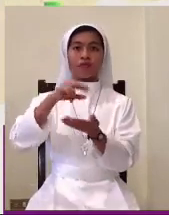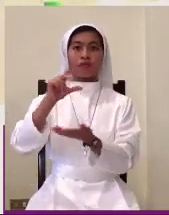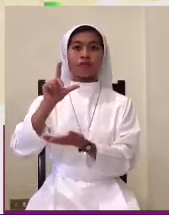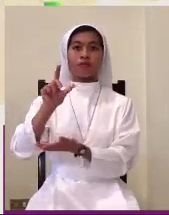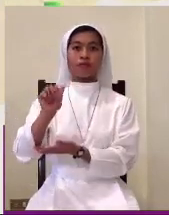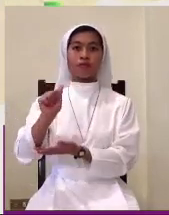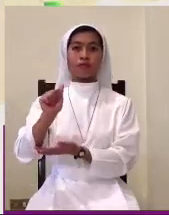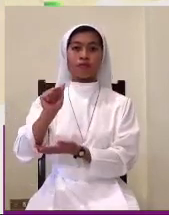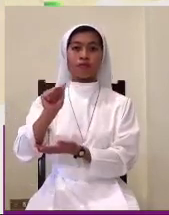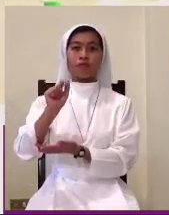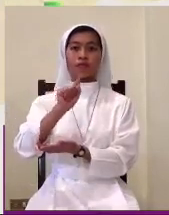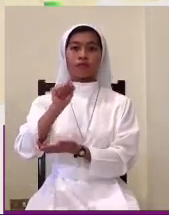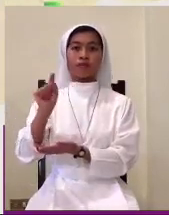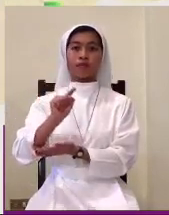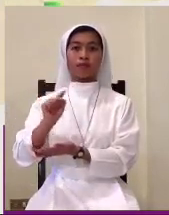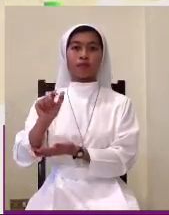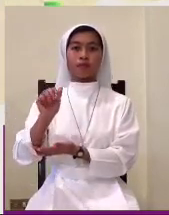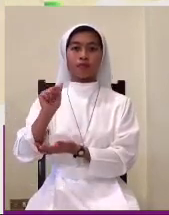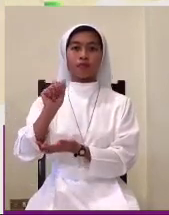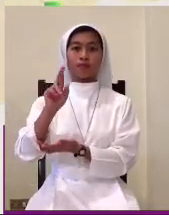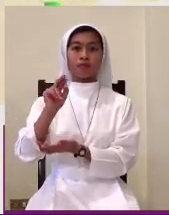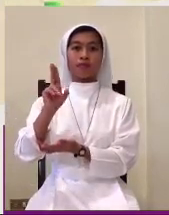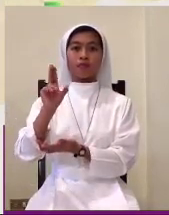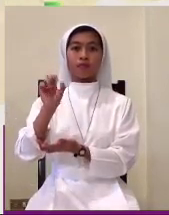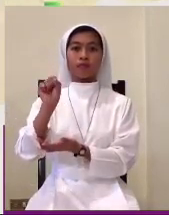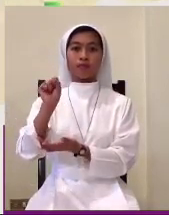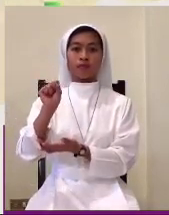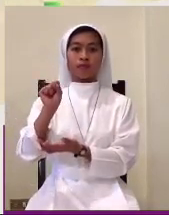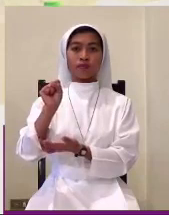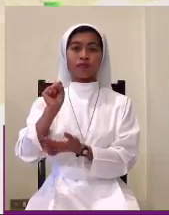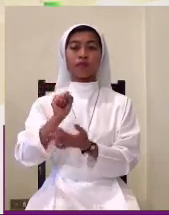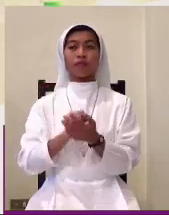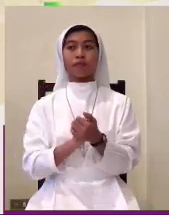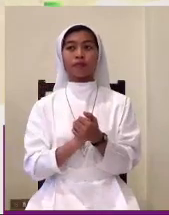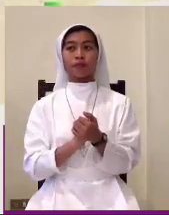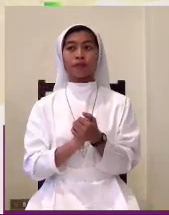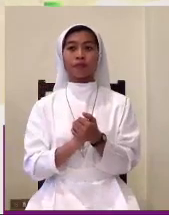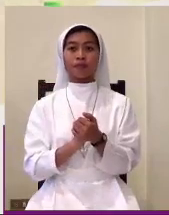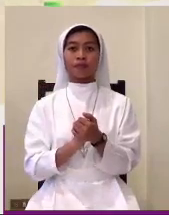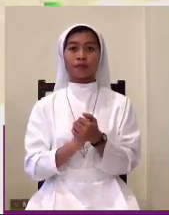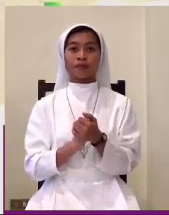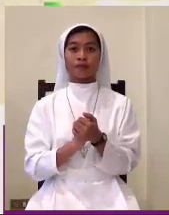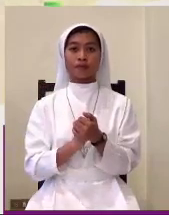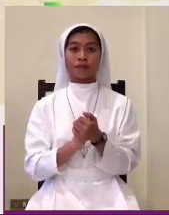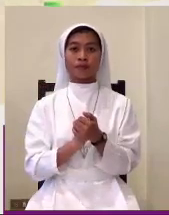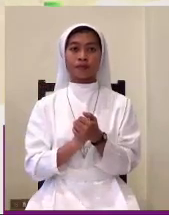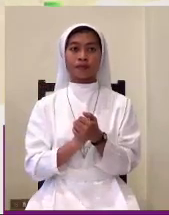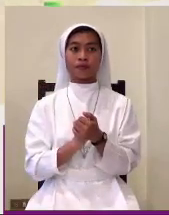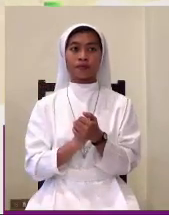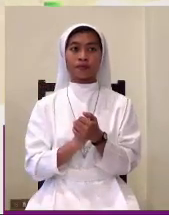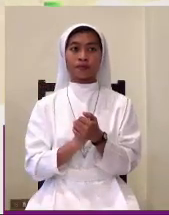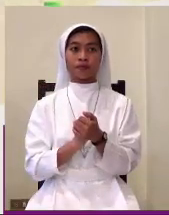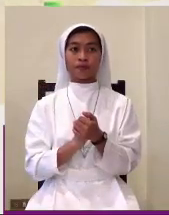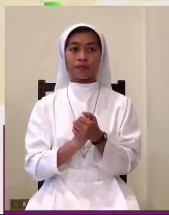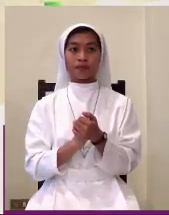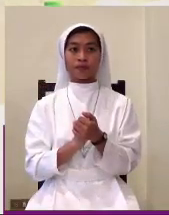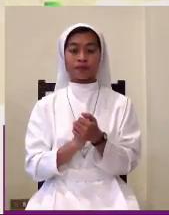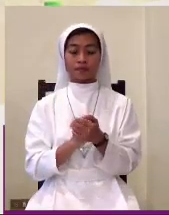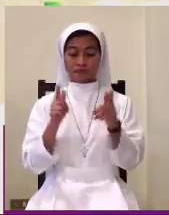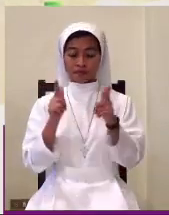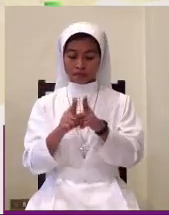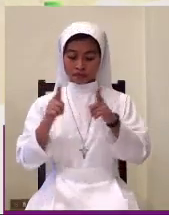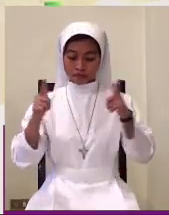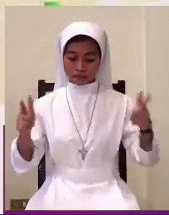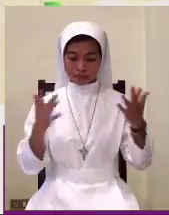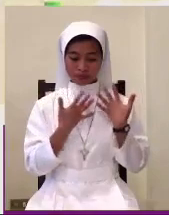movement telling us that the greatest miracle ultimately is that we mortal